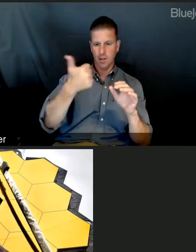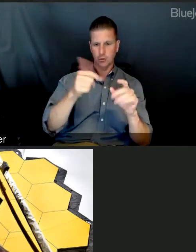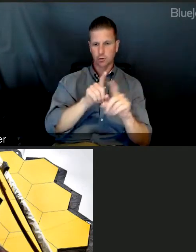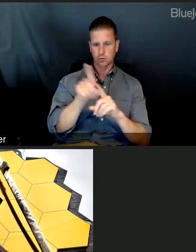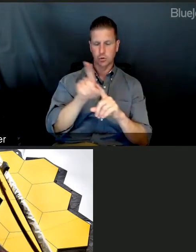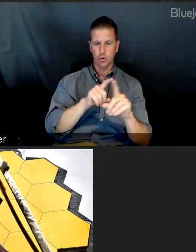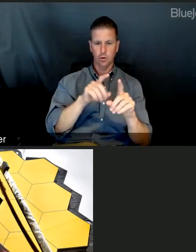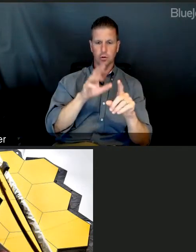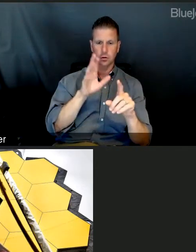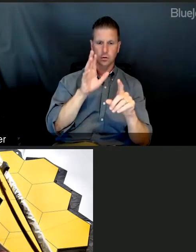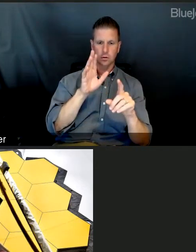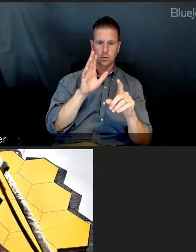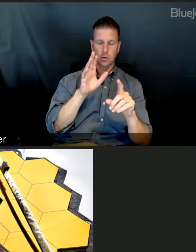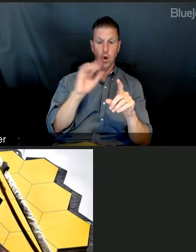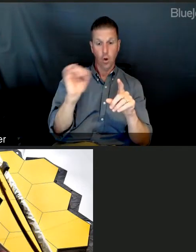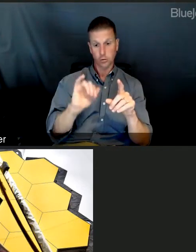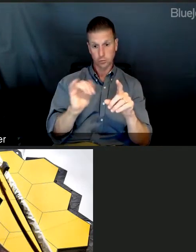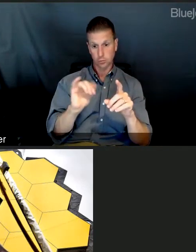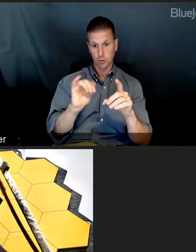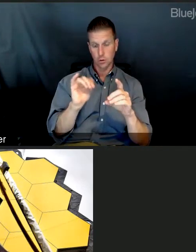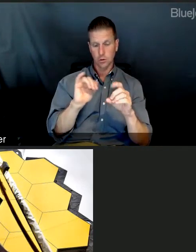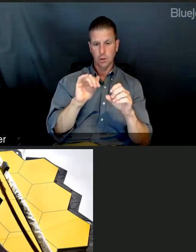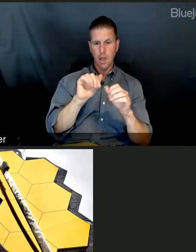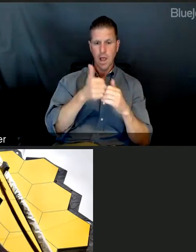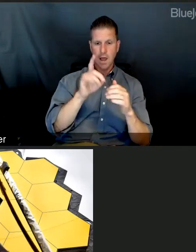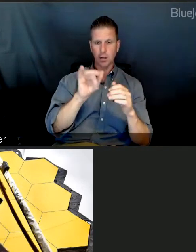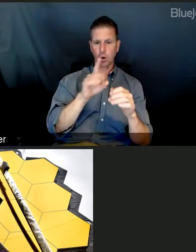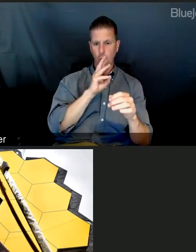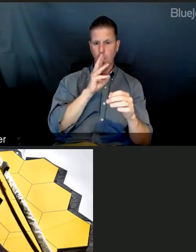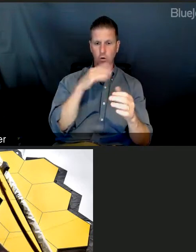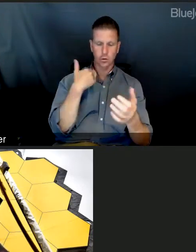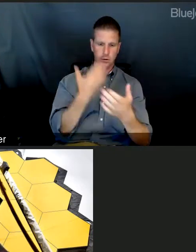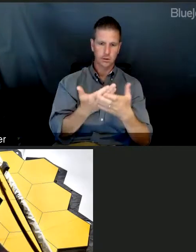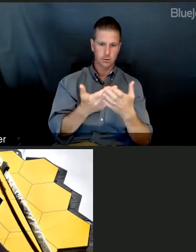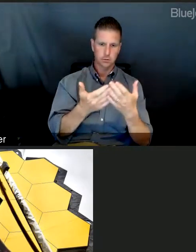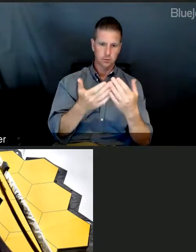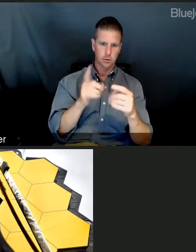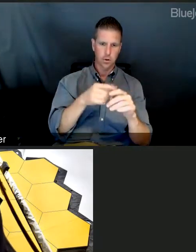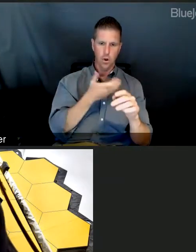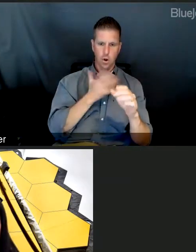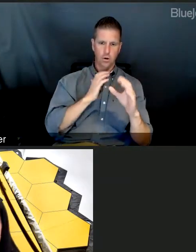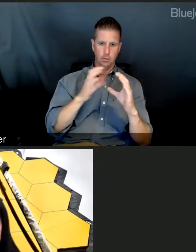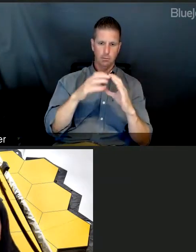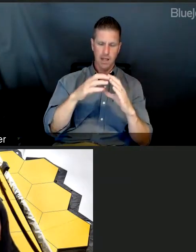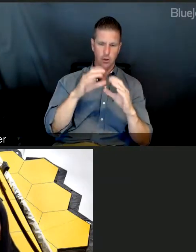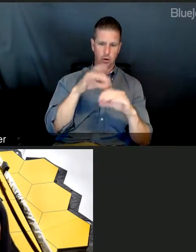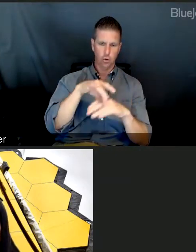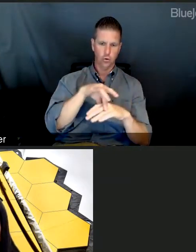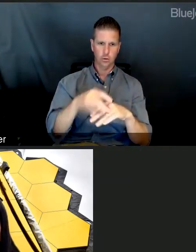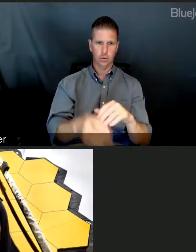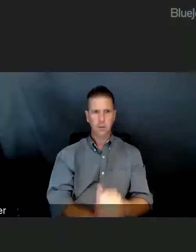by extension, how did water get to our planet Earth?